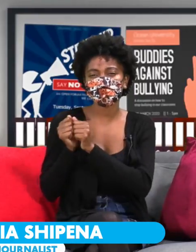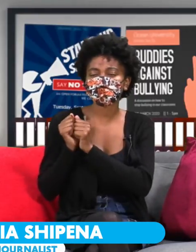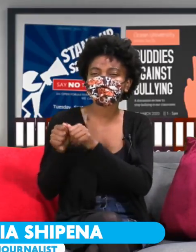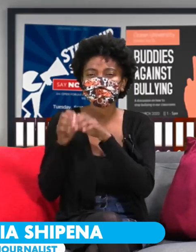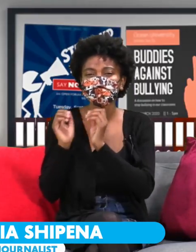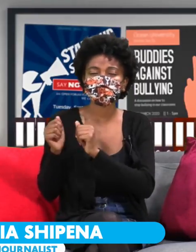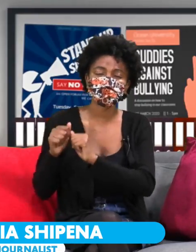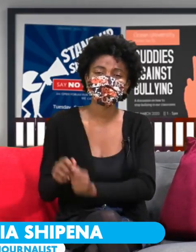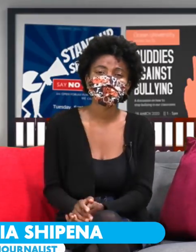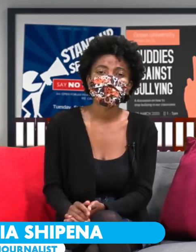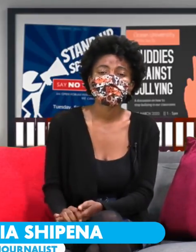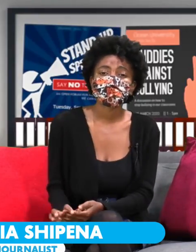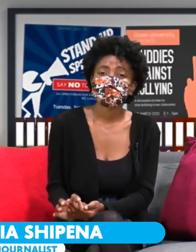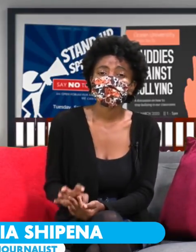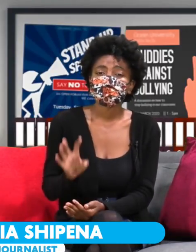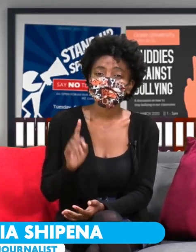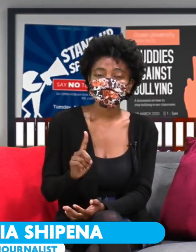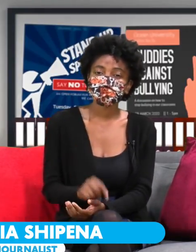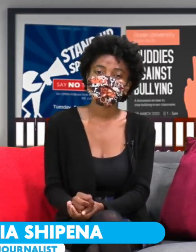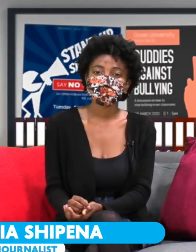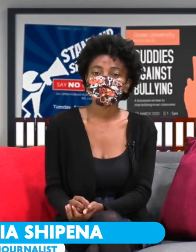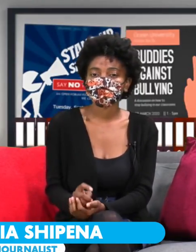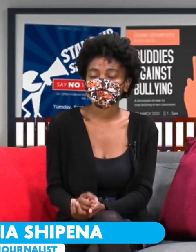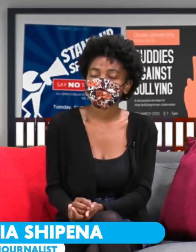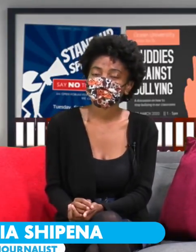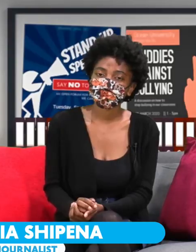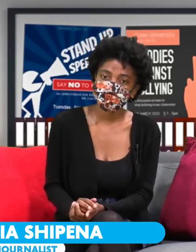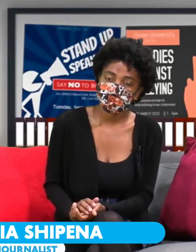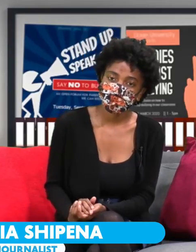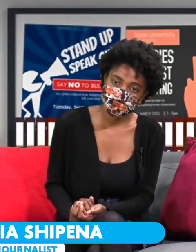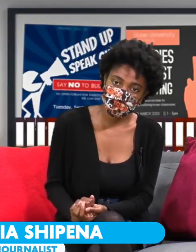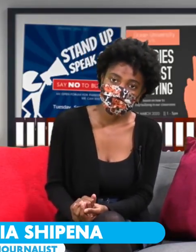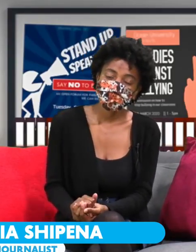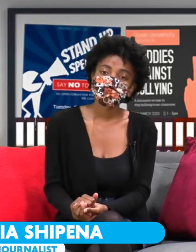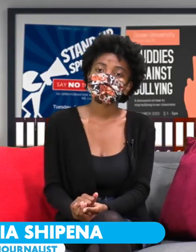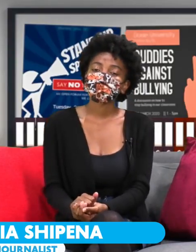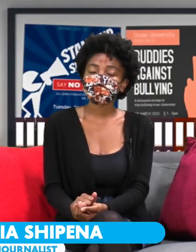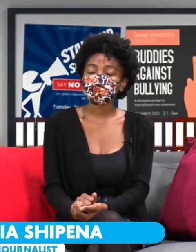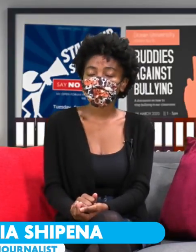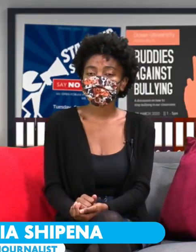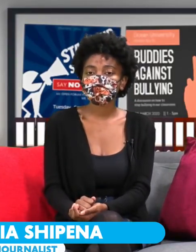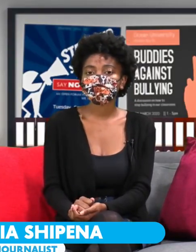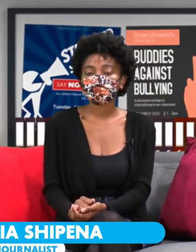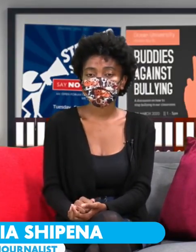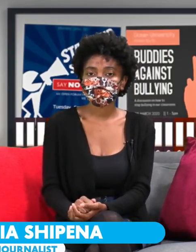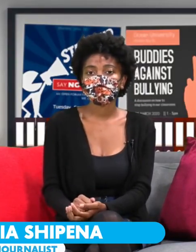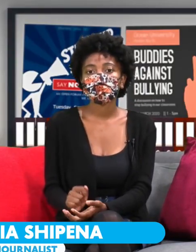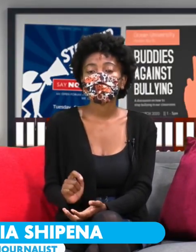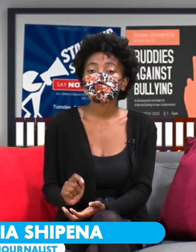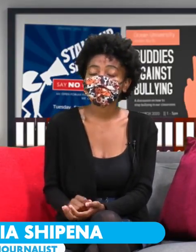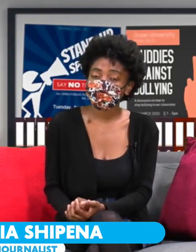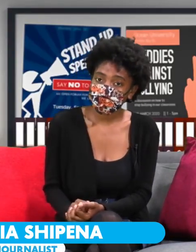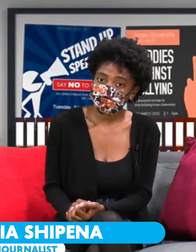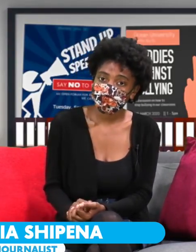pencils and my crayons but let's not forget about our grade twos and threes so we are moving over to teacher